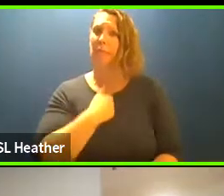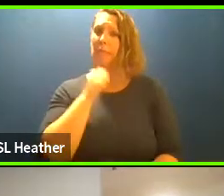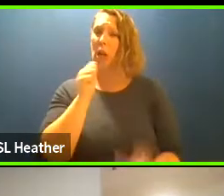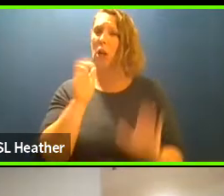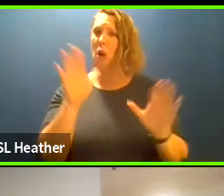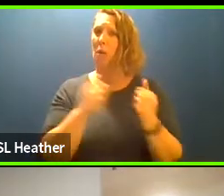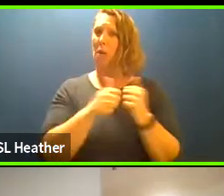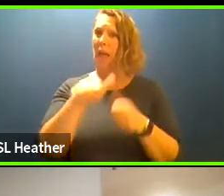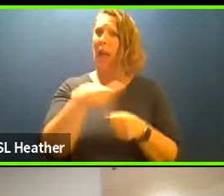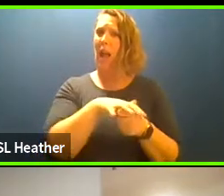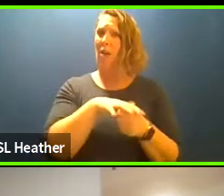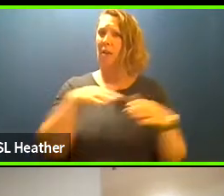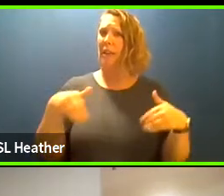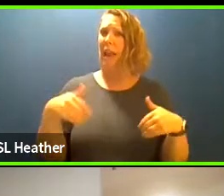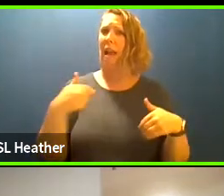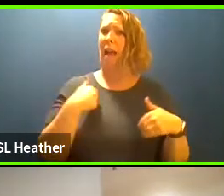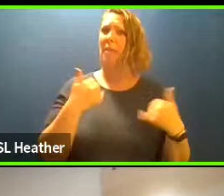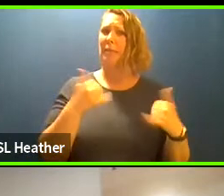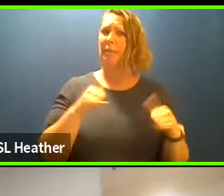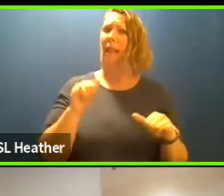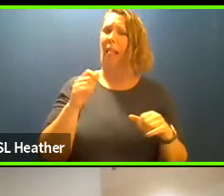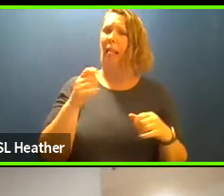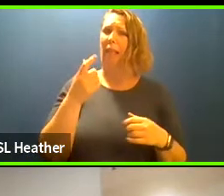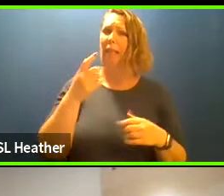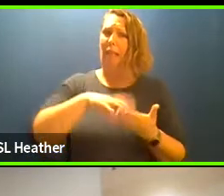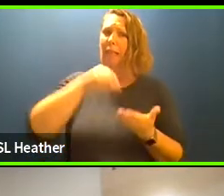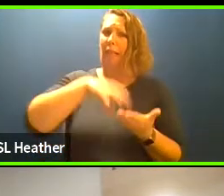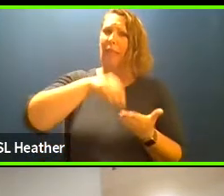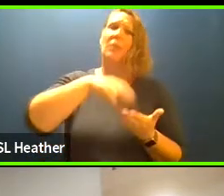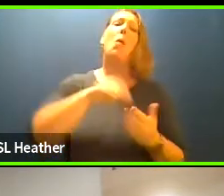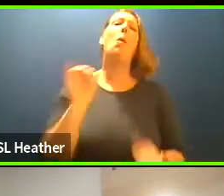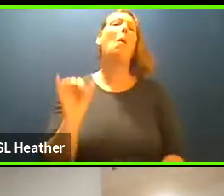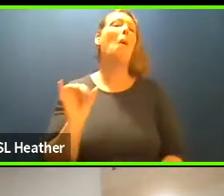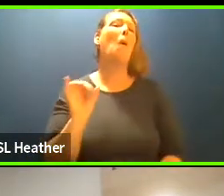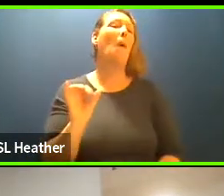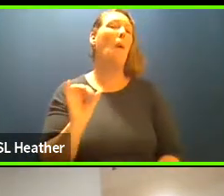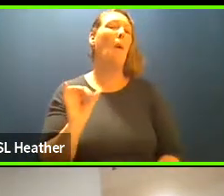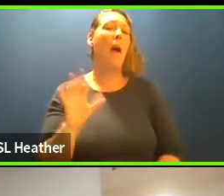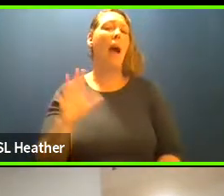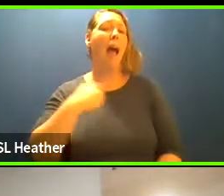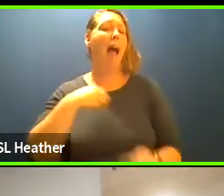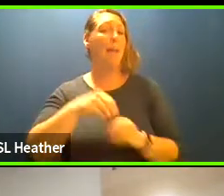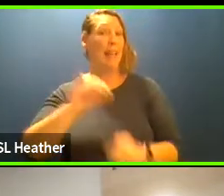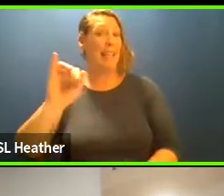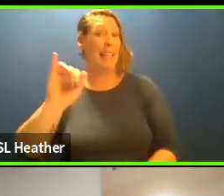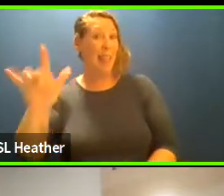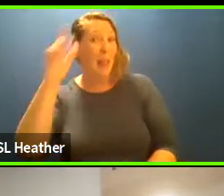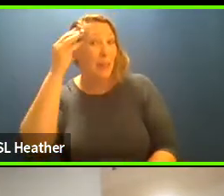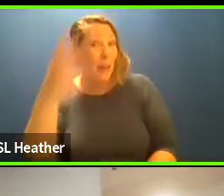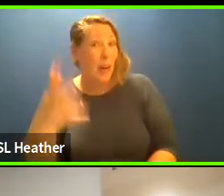that area yet. I'm working on it. Oh, okay. I'm in Illinois, everyone.